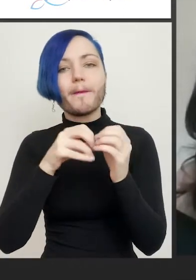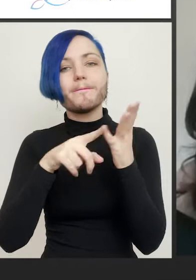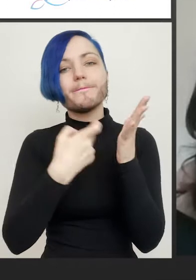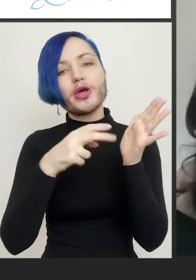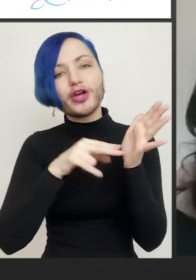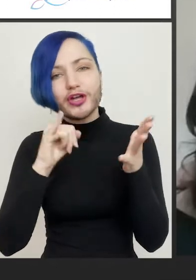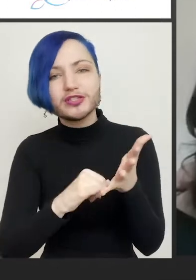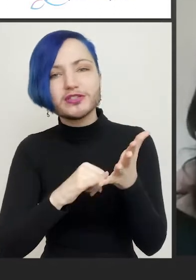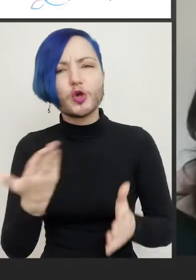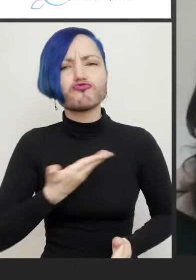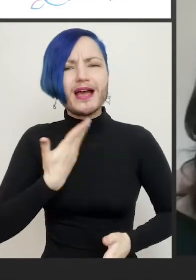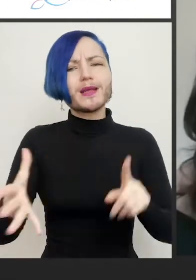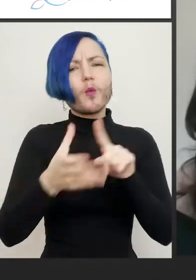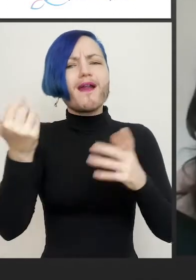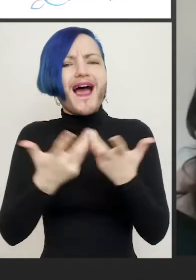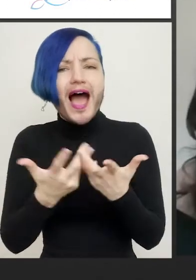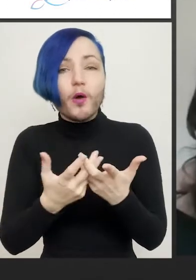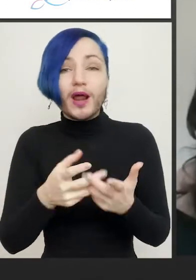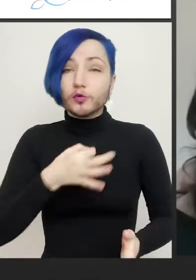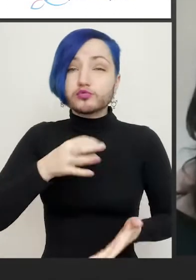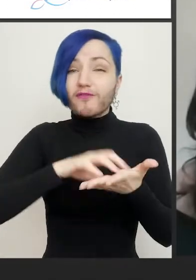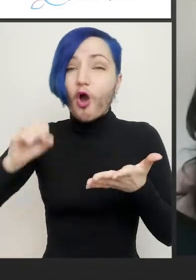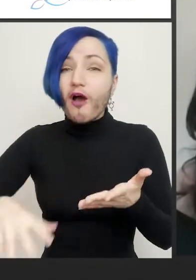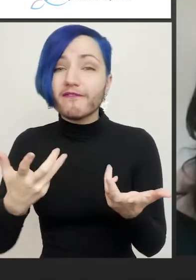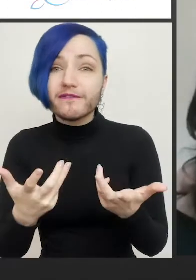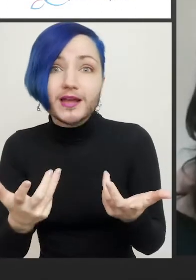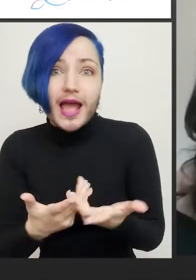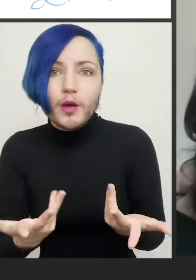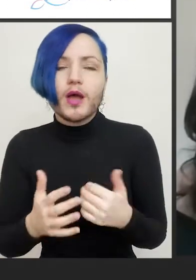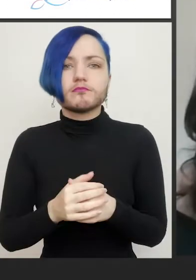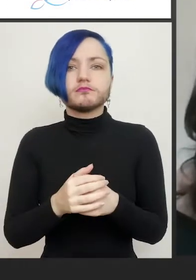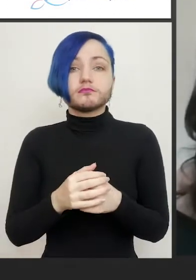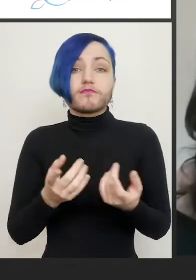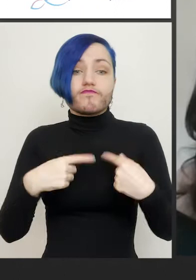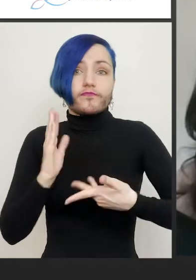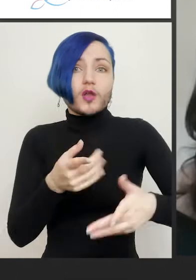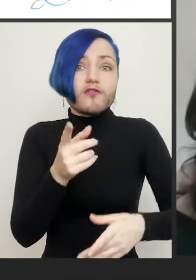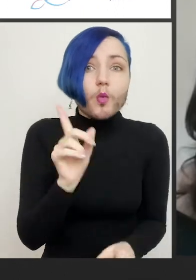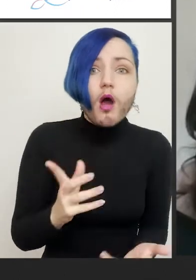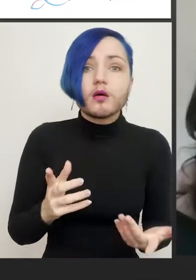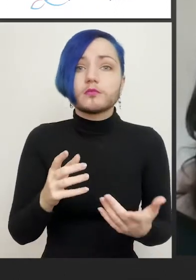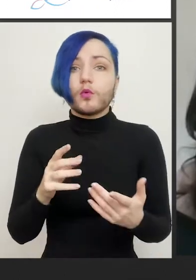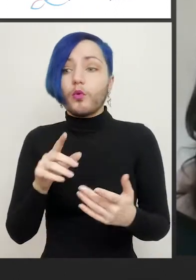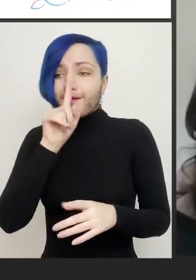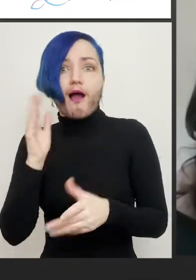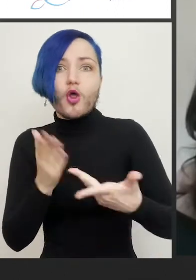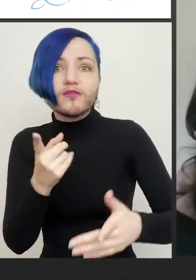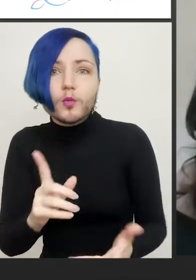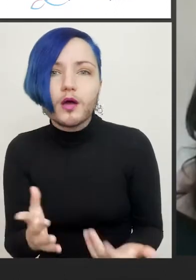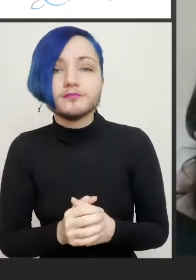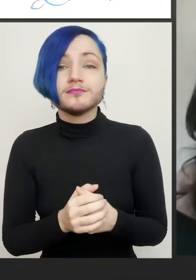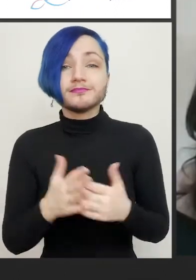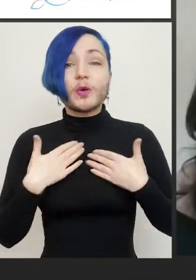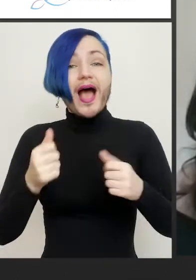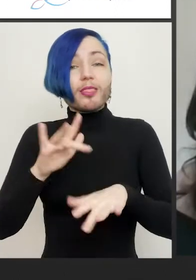risked, and what they mean and what they are, and what they can and can't do, and what they do and don't offer. Because I think health professionals need to have an awareness